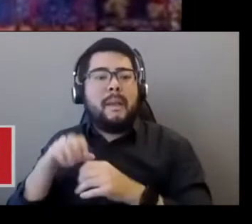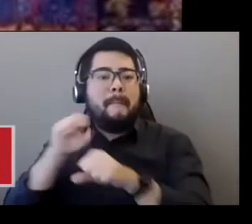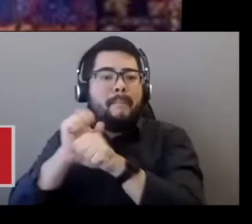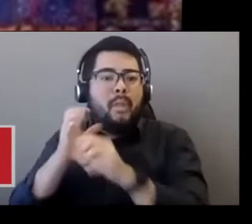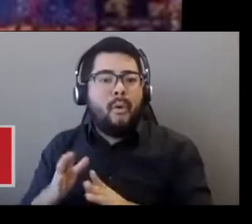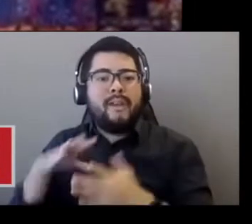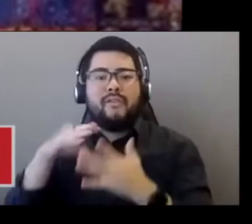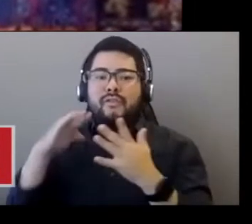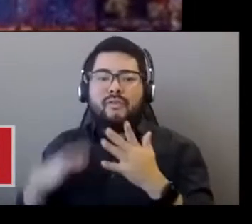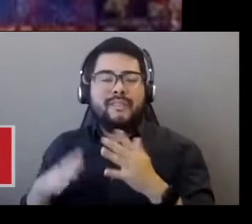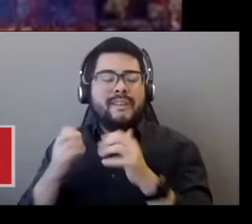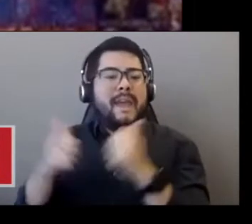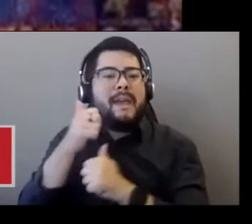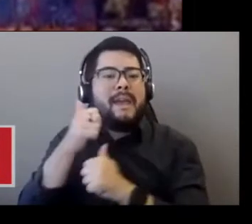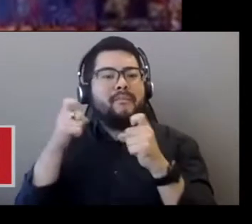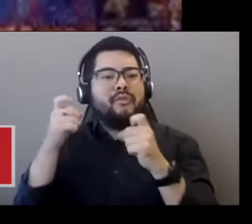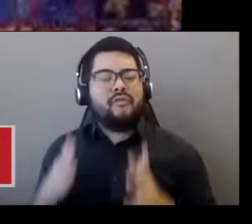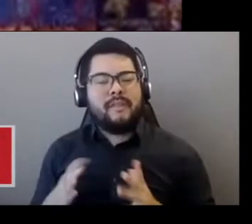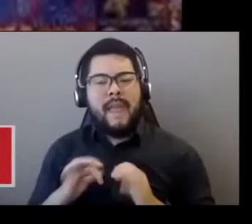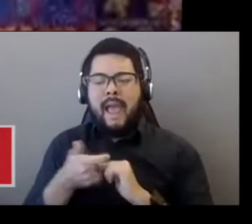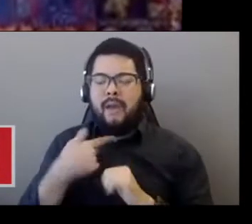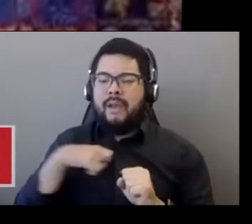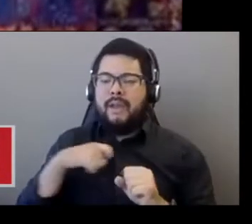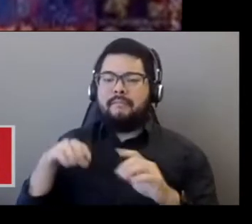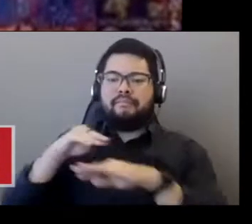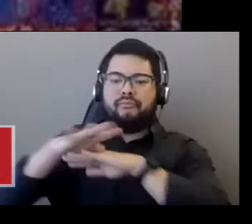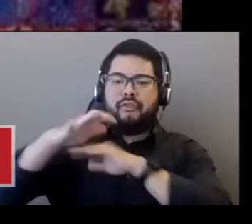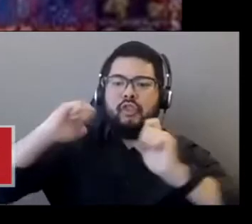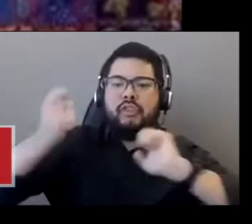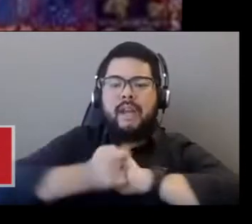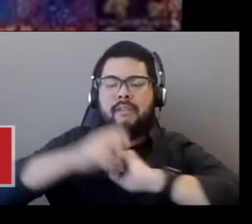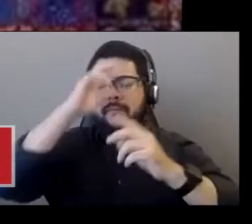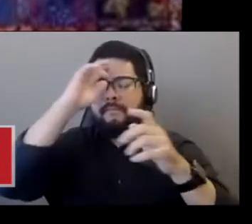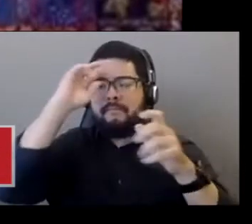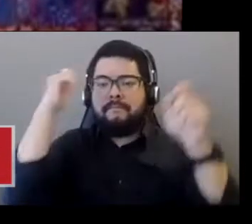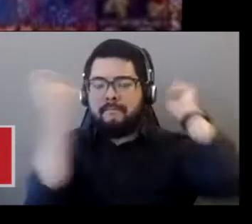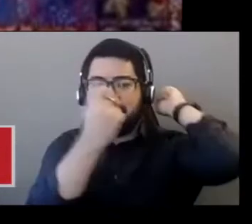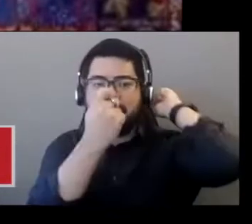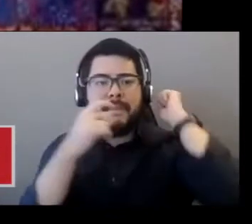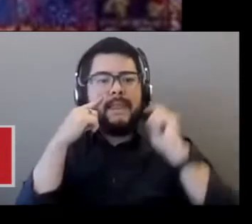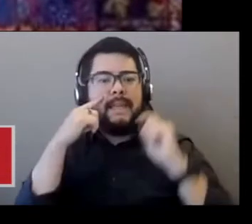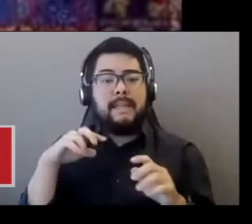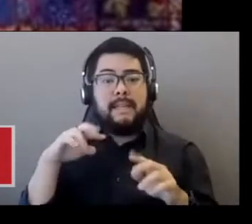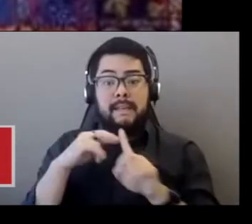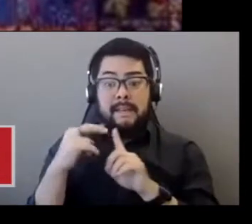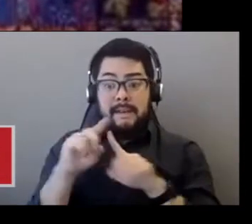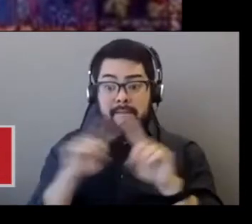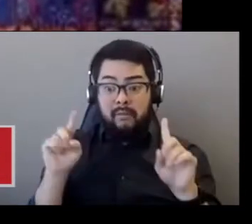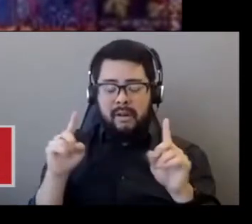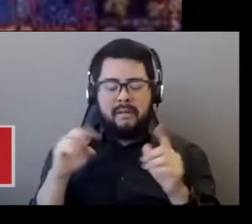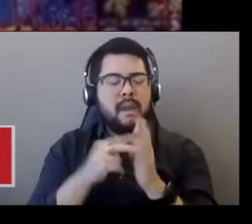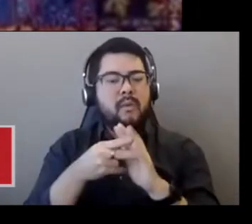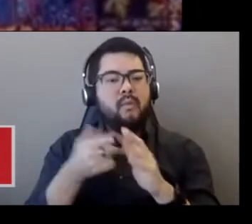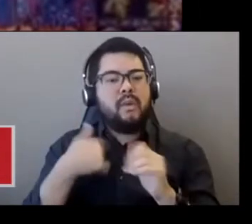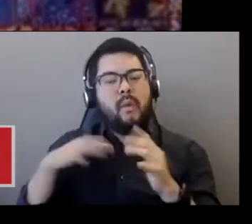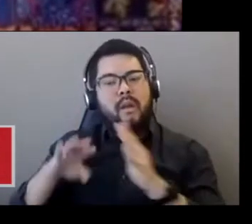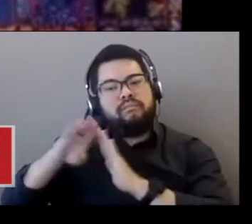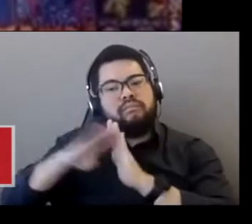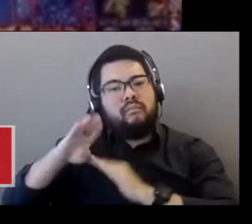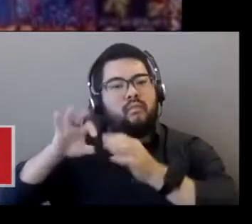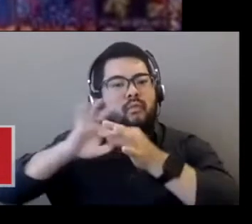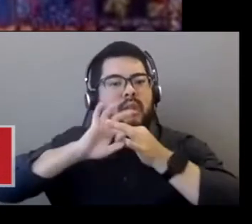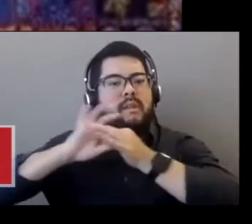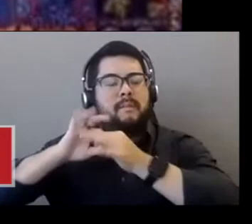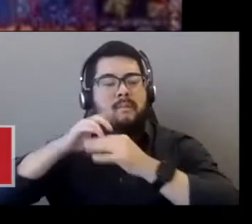rethink them? How do we prepare to do the hard work of disassembling the institution and nurturing relationships of care and